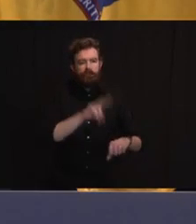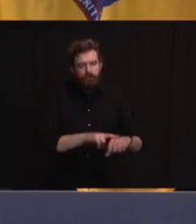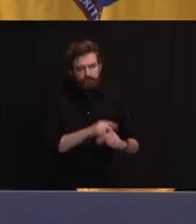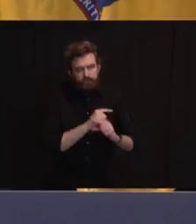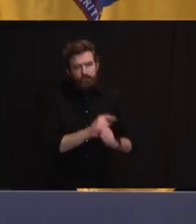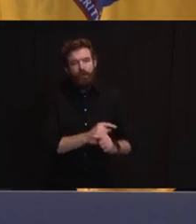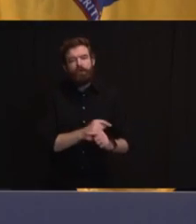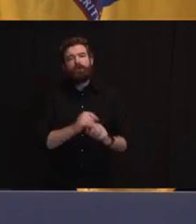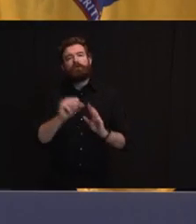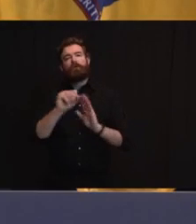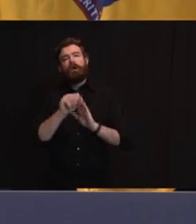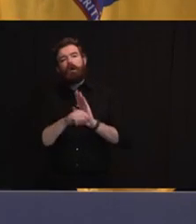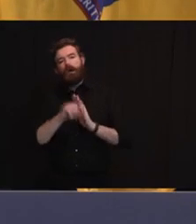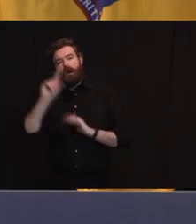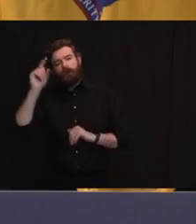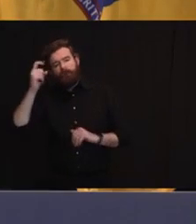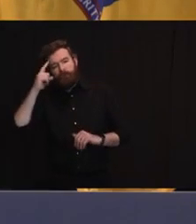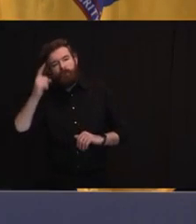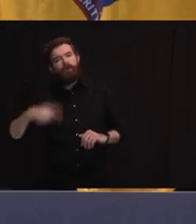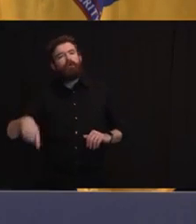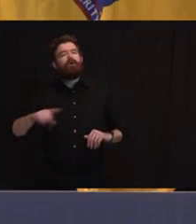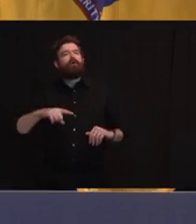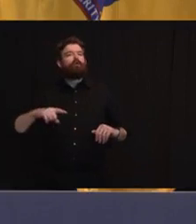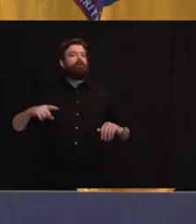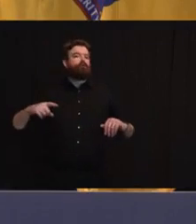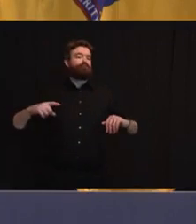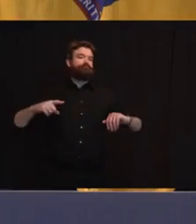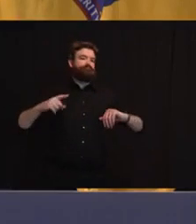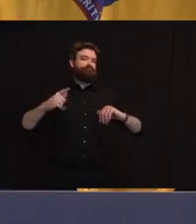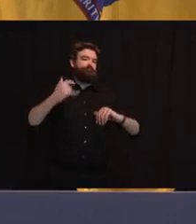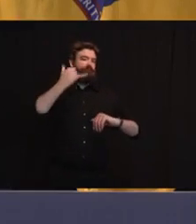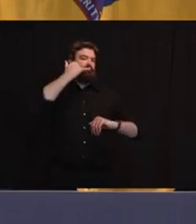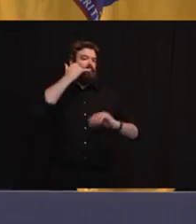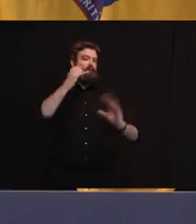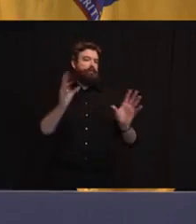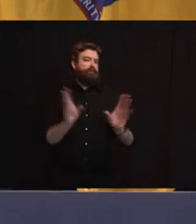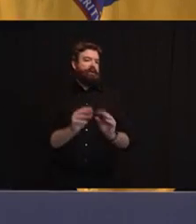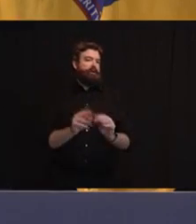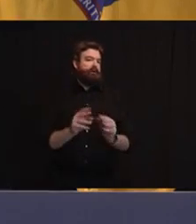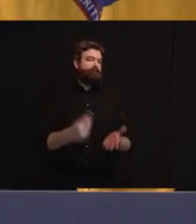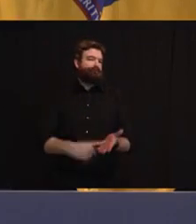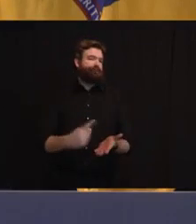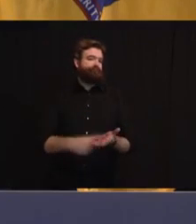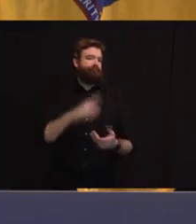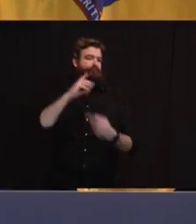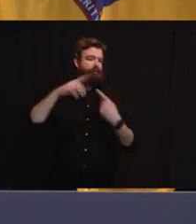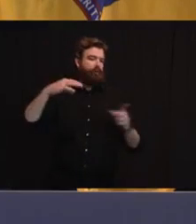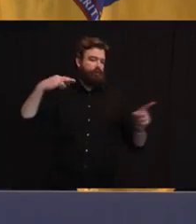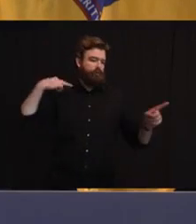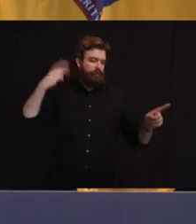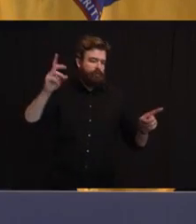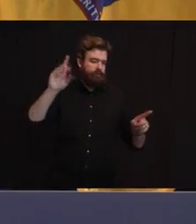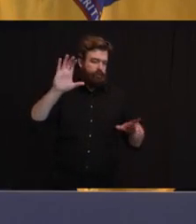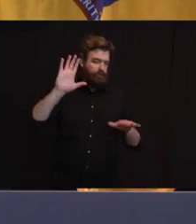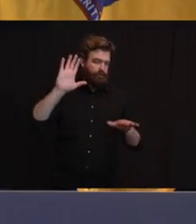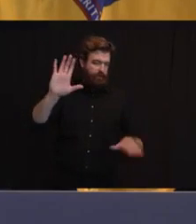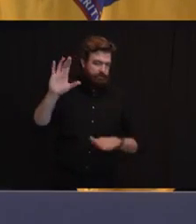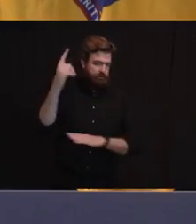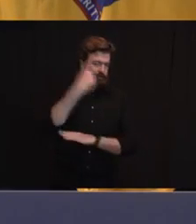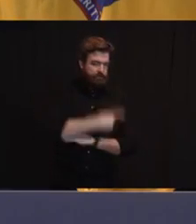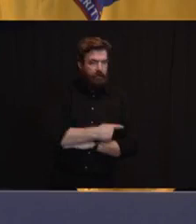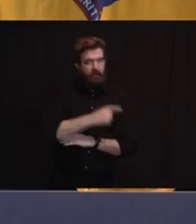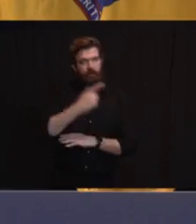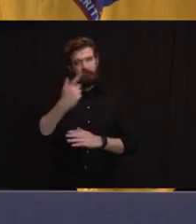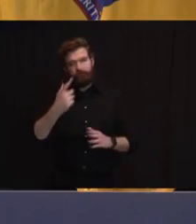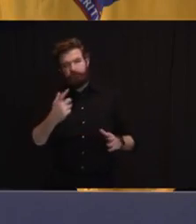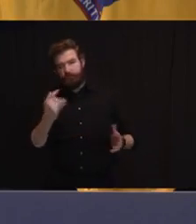Washington and the possibility for something to happen there with the inauguration. Can you talk about what the concerns